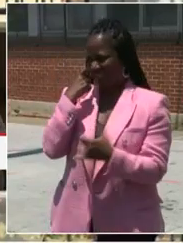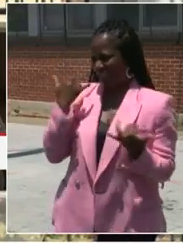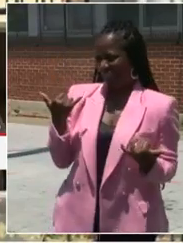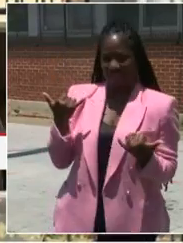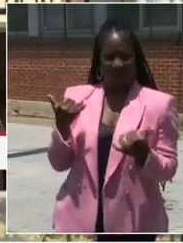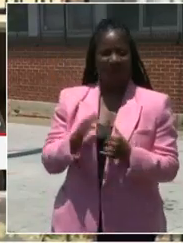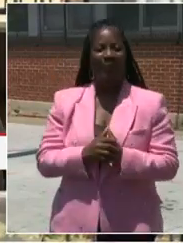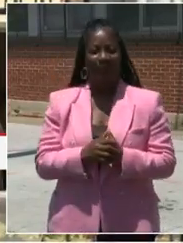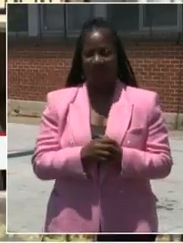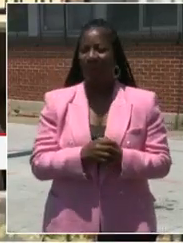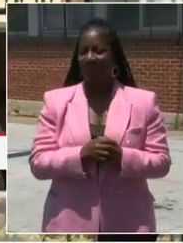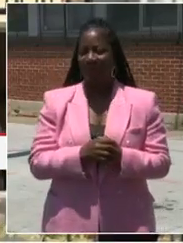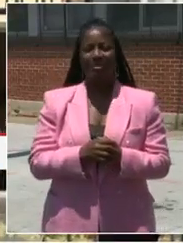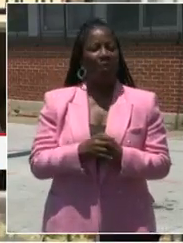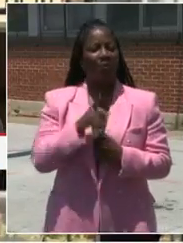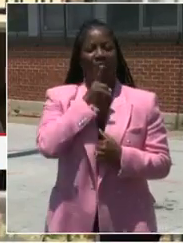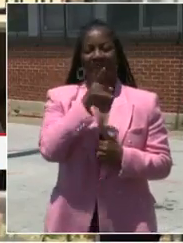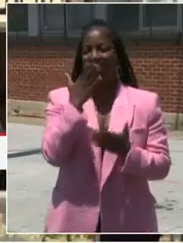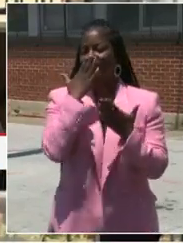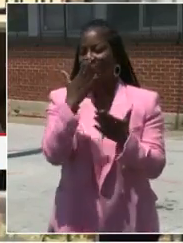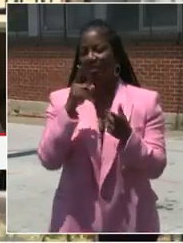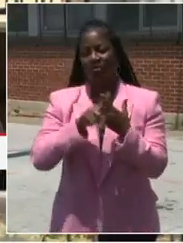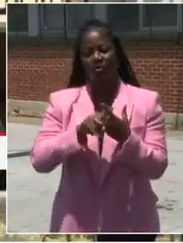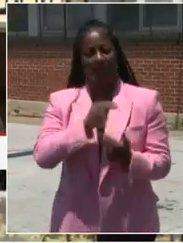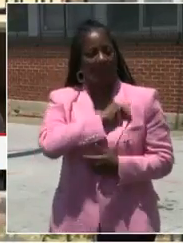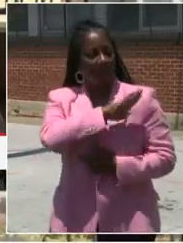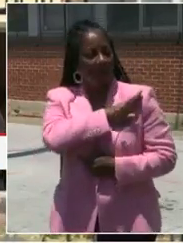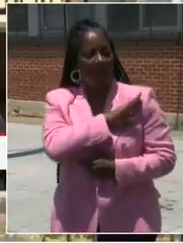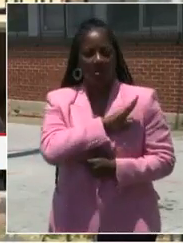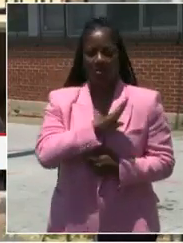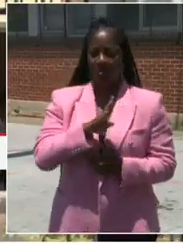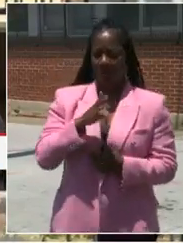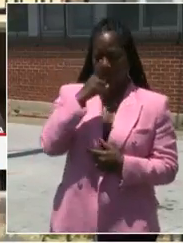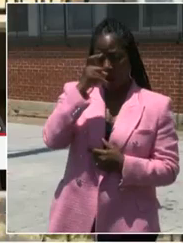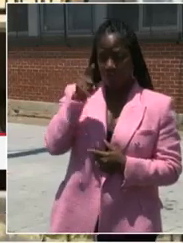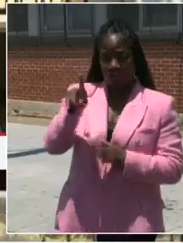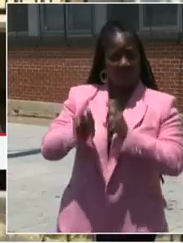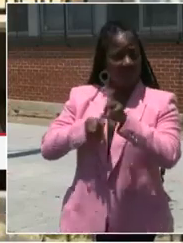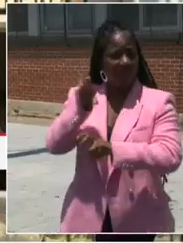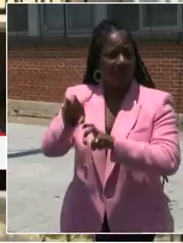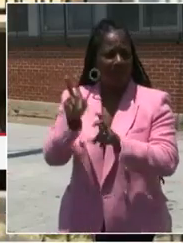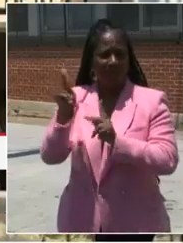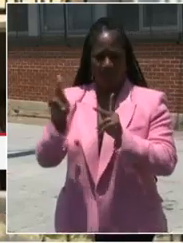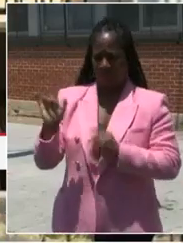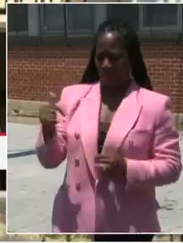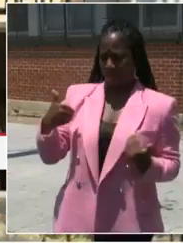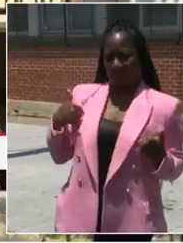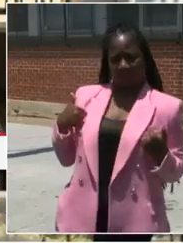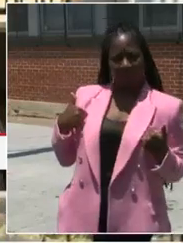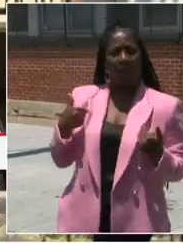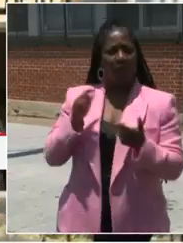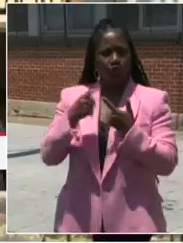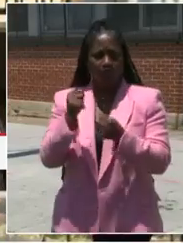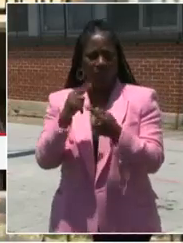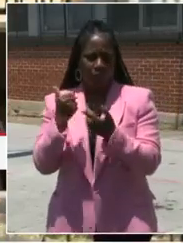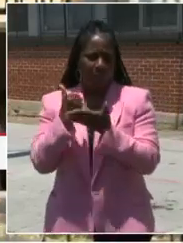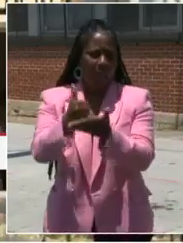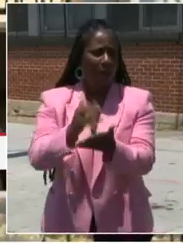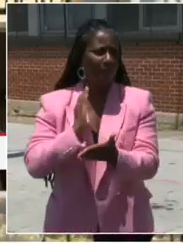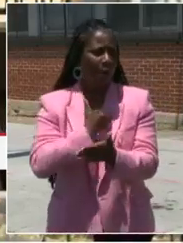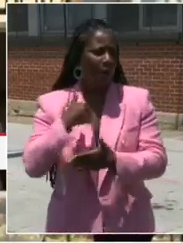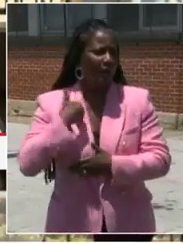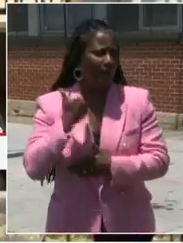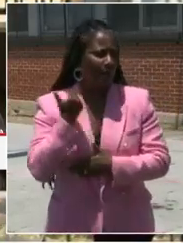I'm thankful to Mayor Bowser for investing in people like me who are trying to help our young people uncover